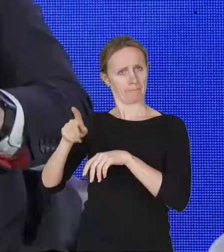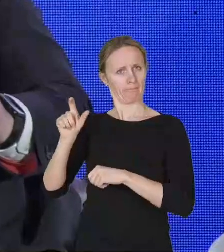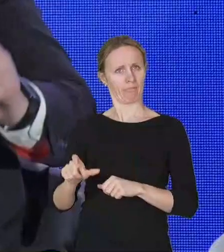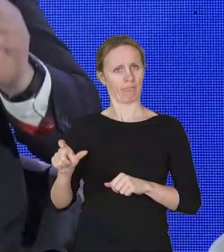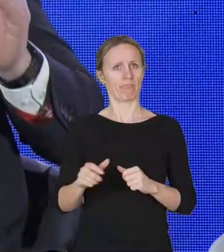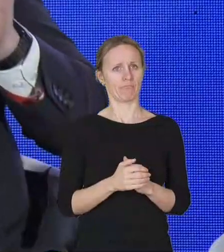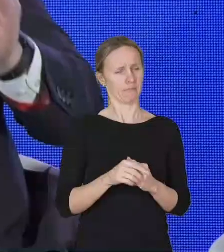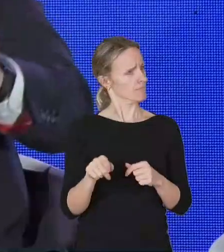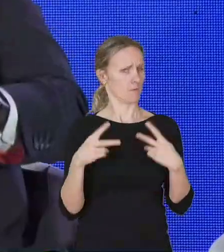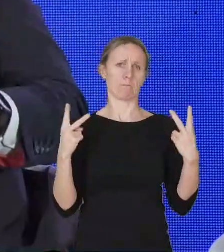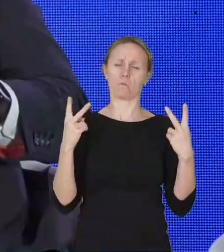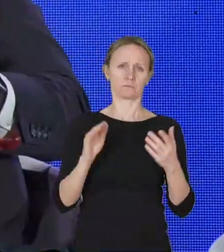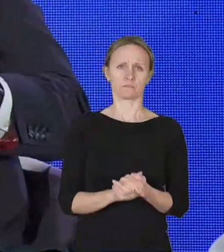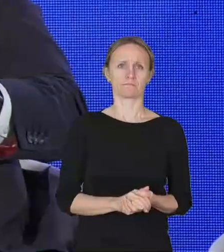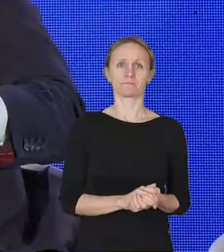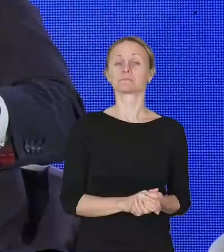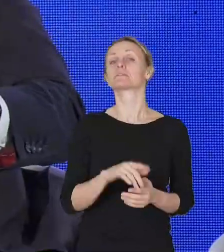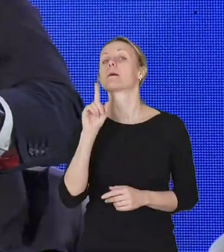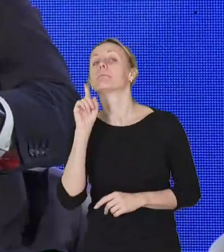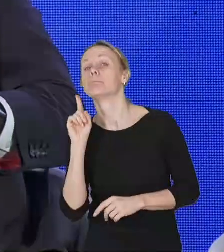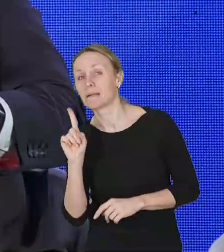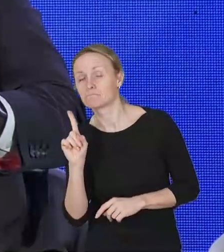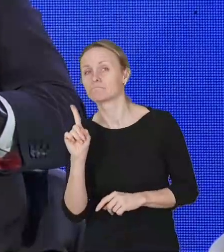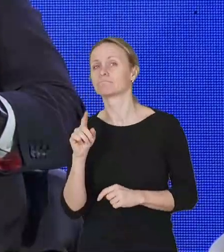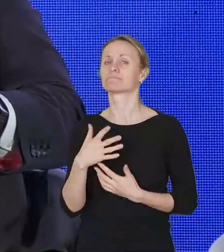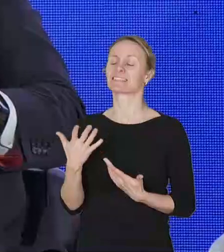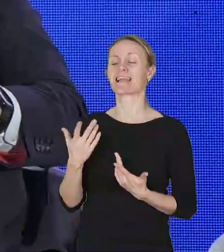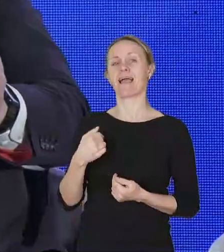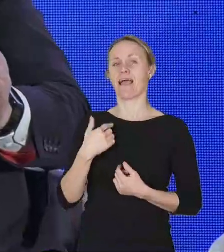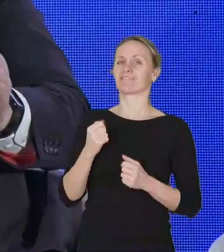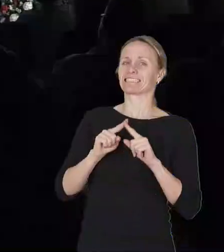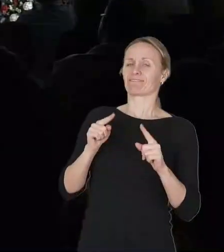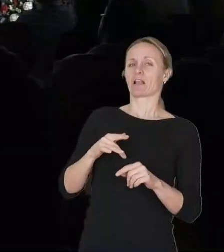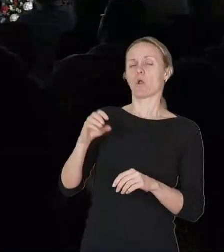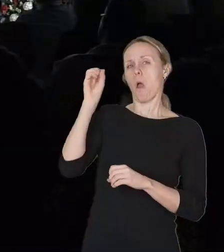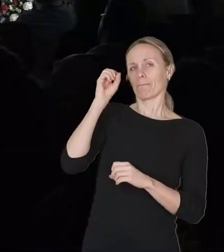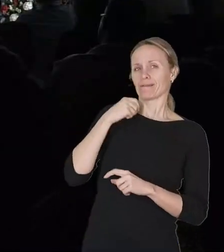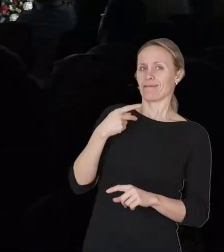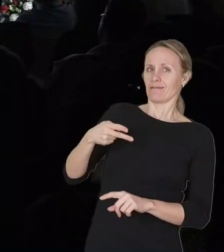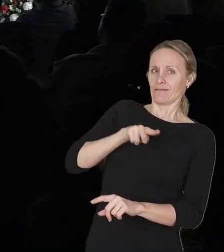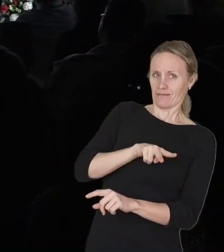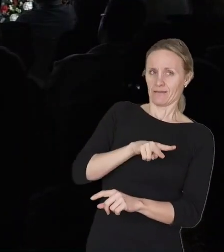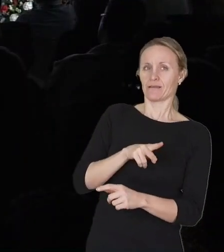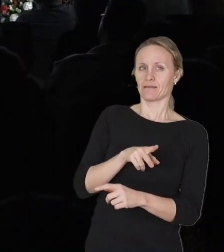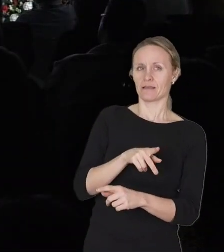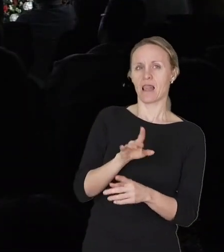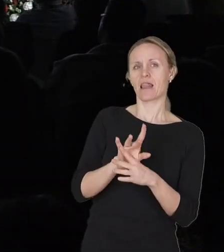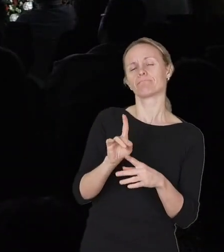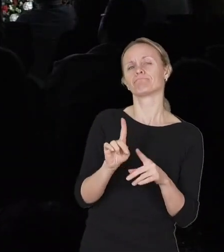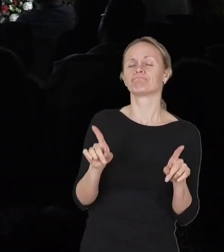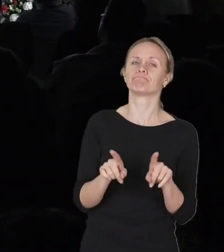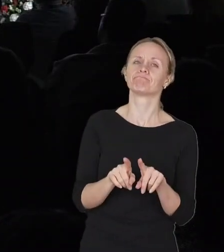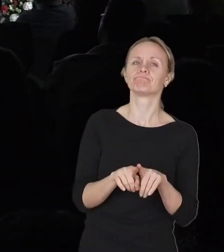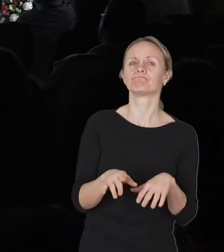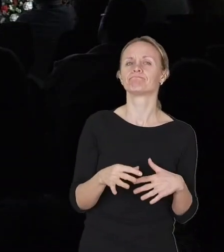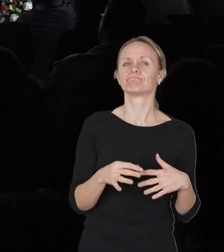point where the excellence can really kick in. And excellence is necessary, because